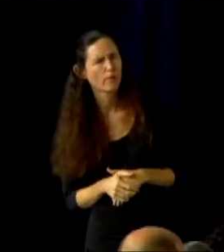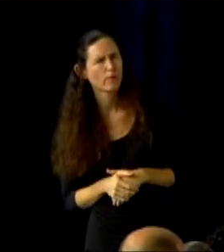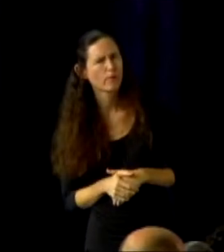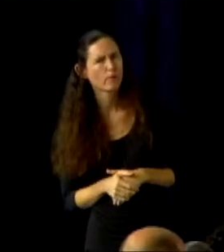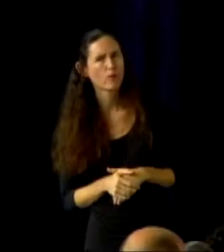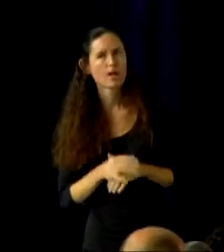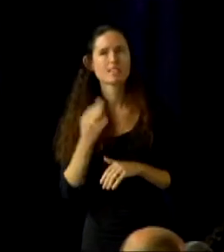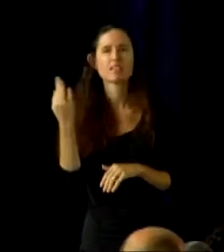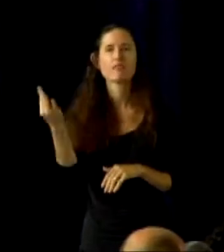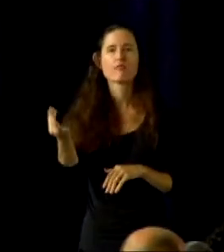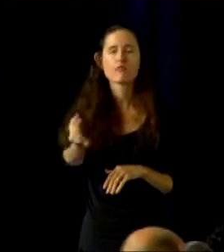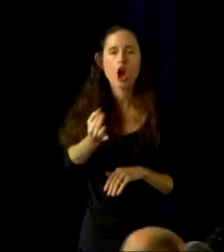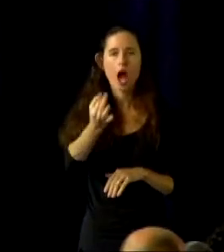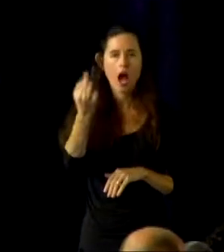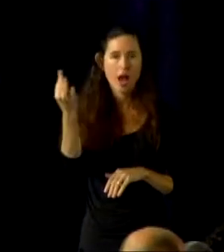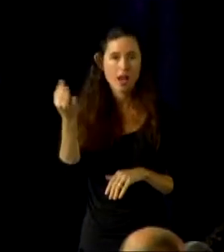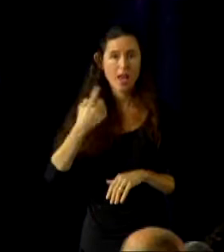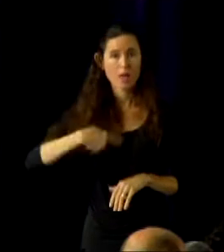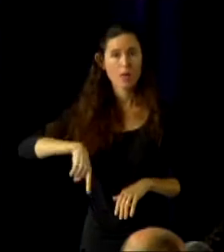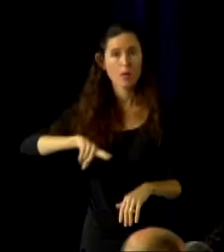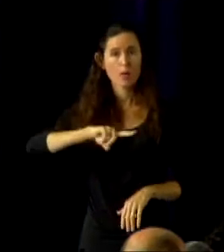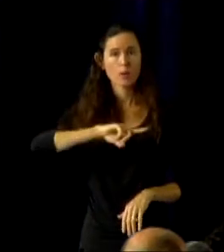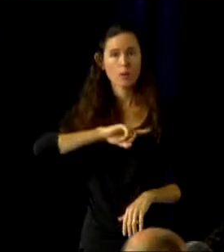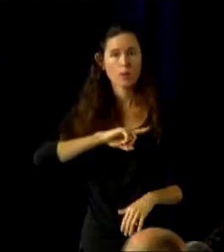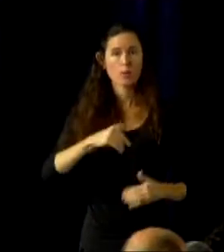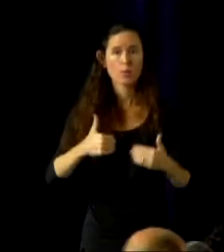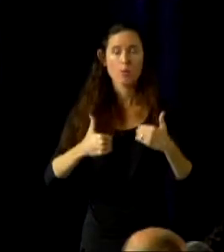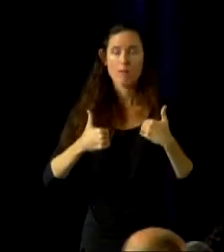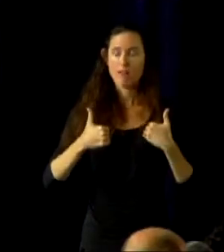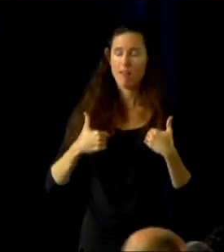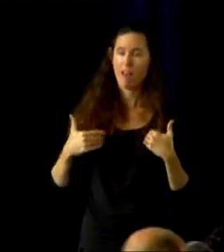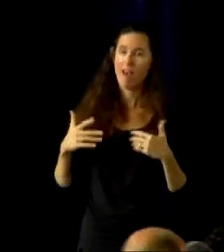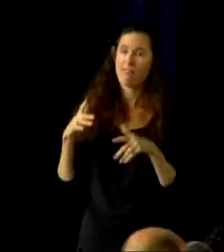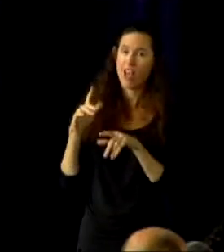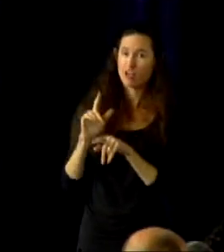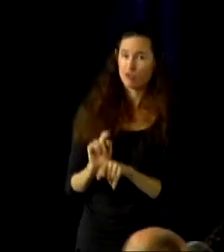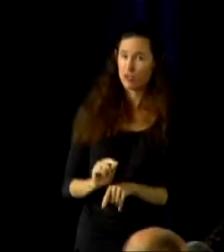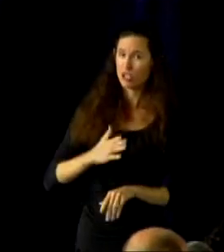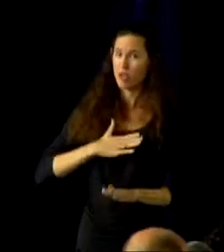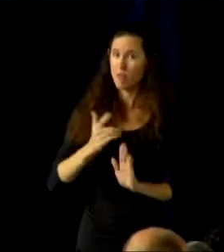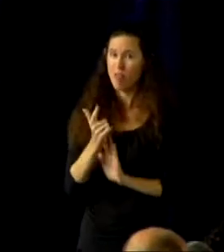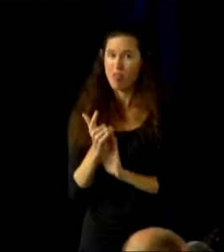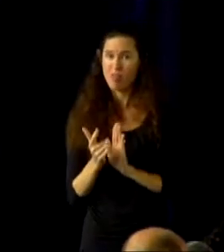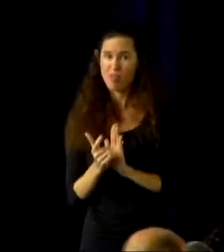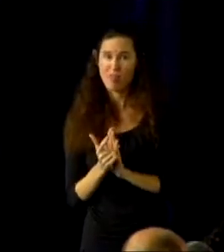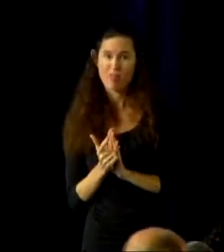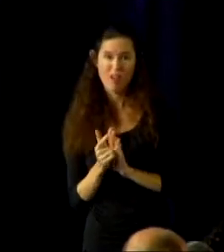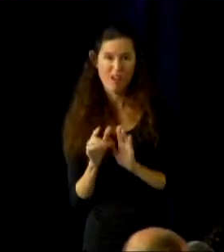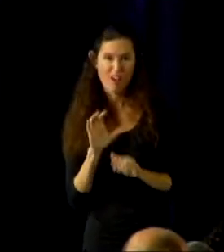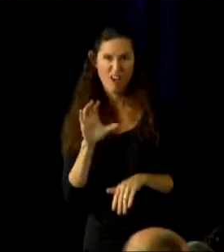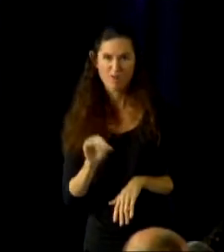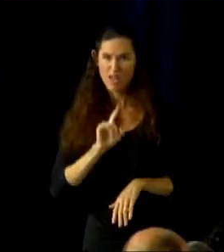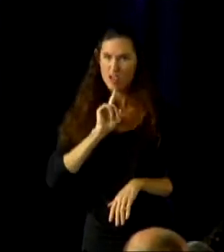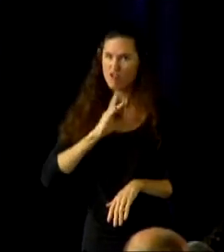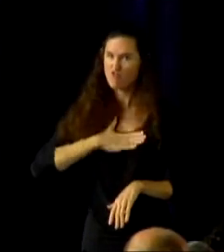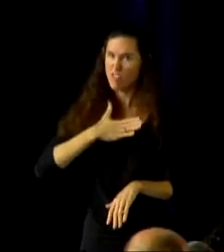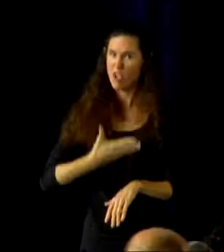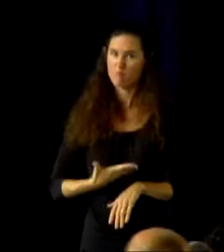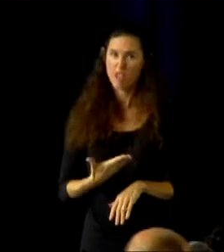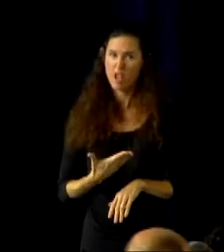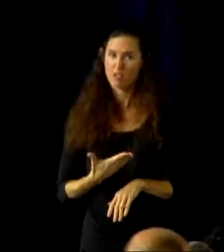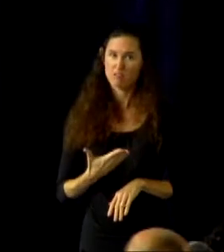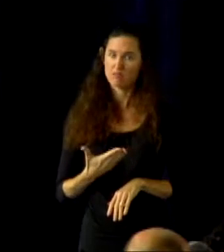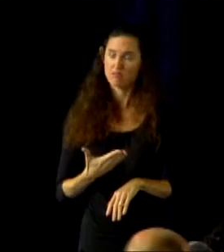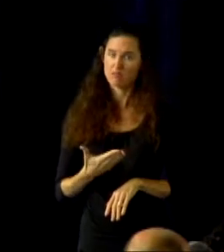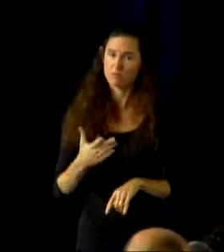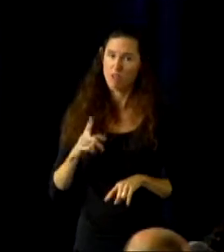It's Friday. We have a sacrosanct tradition in my law firm that I get really upset when it can't be